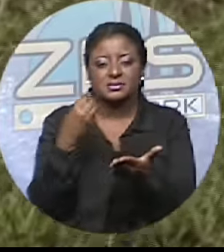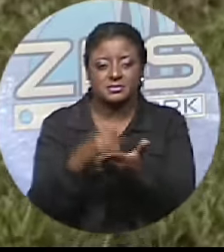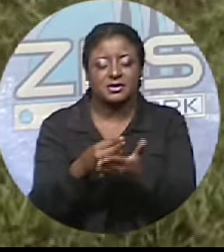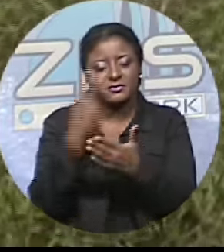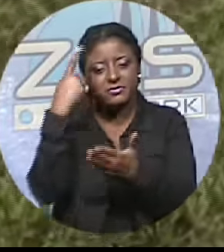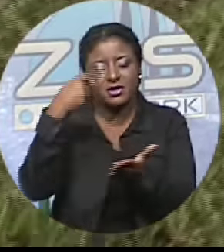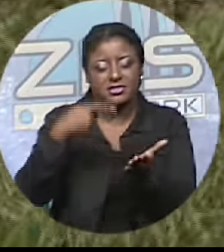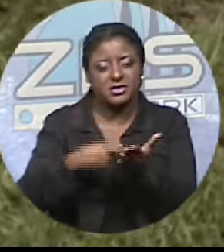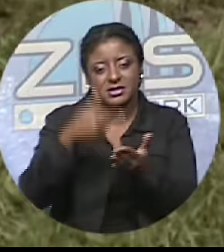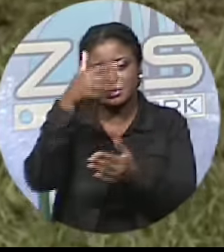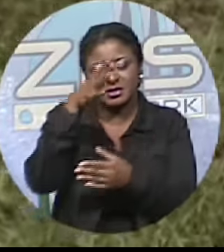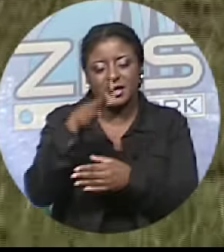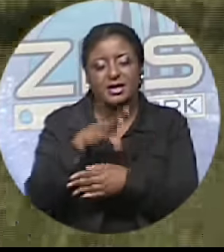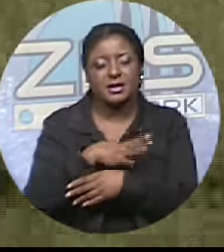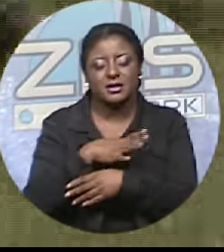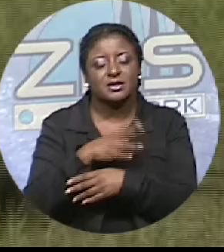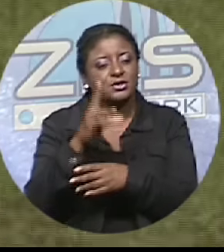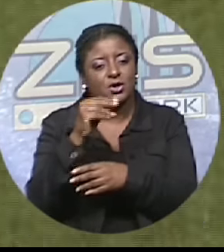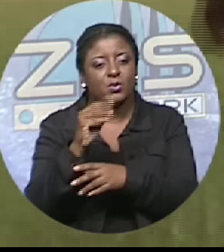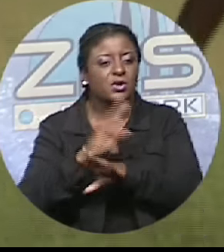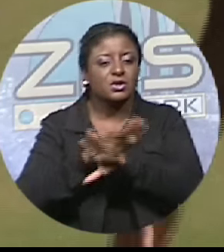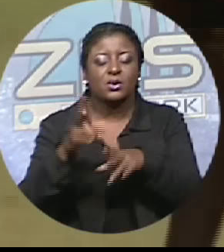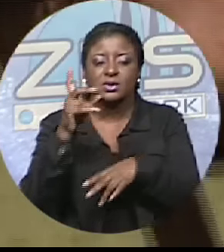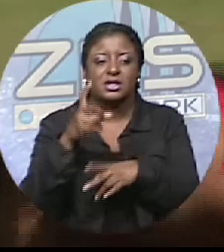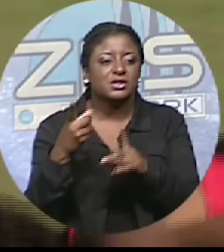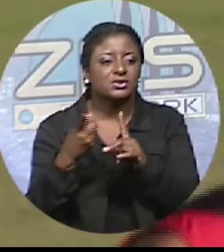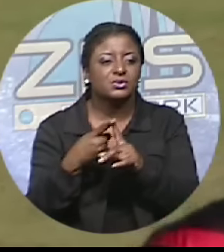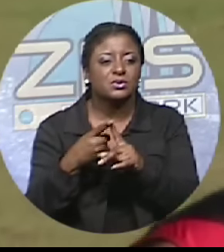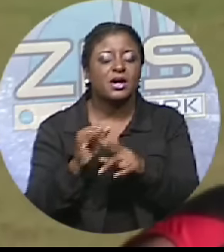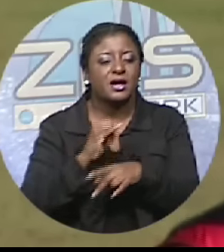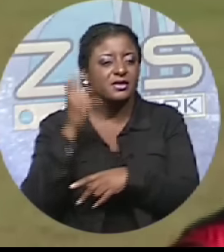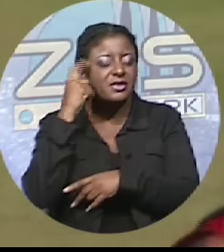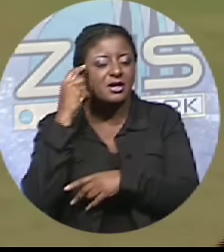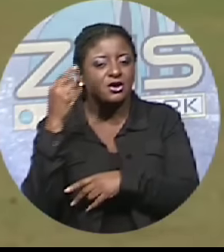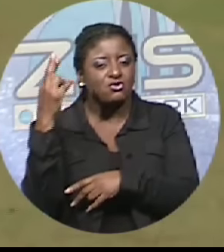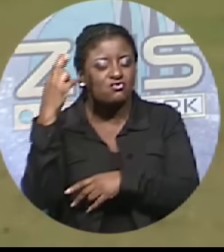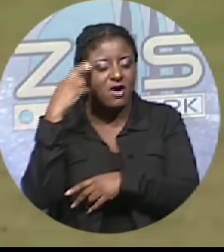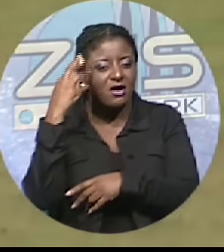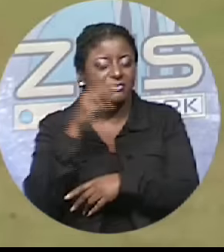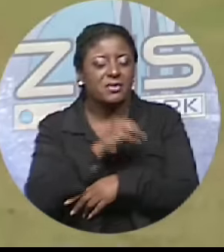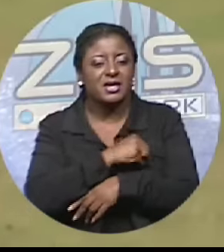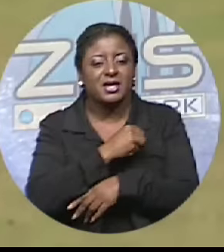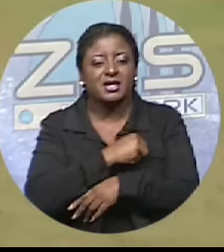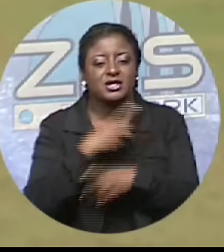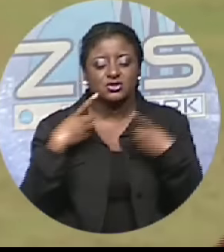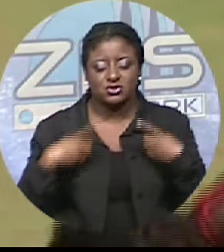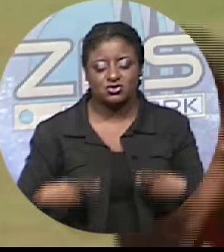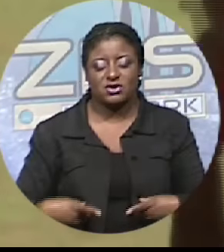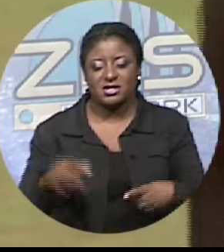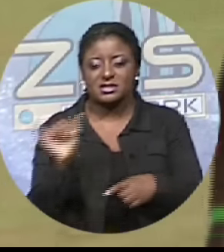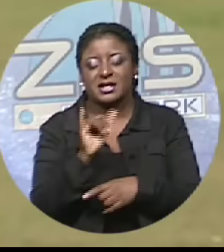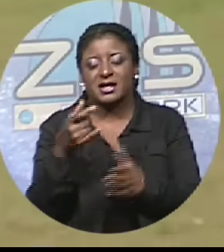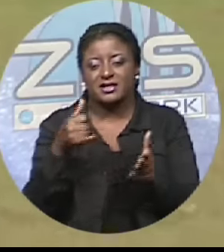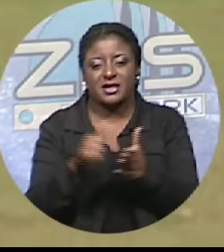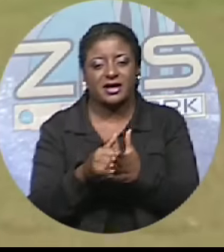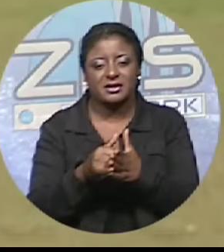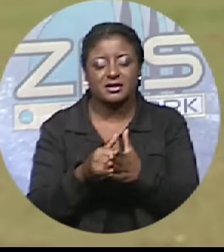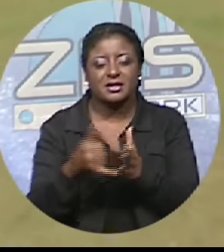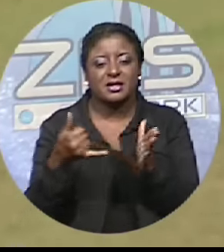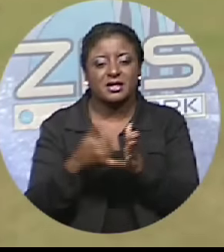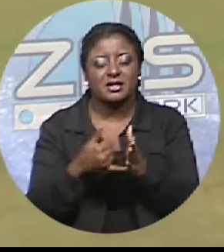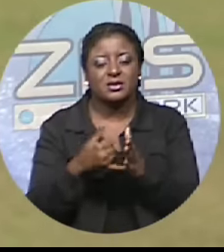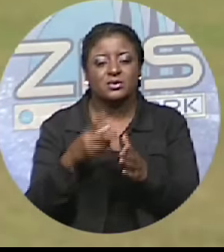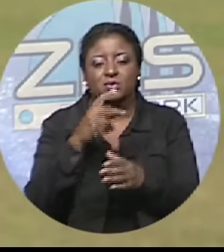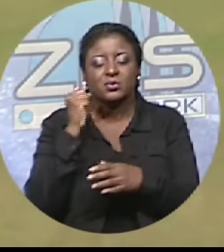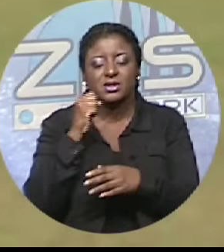guy. No, we don't have to, because I think it's Ralph McKinney dressed like that because it was mucky. The